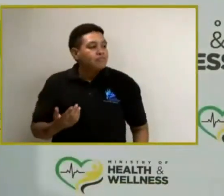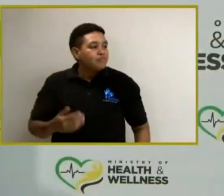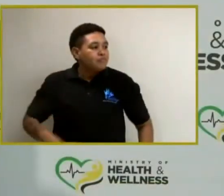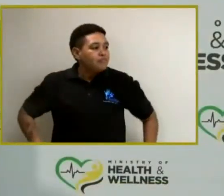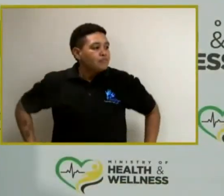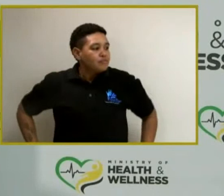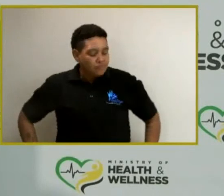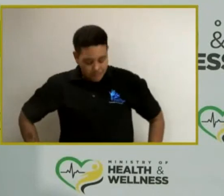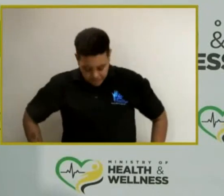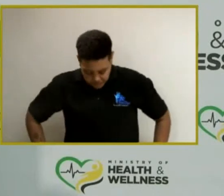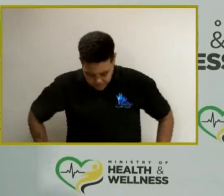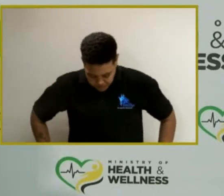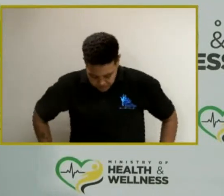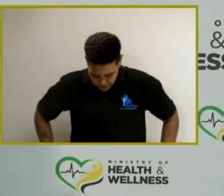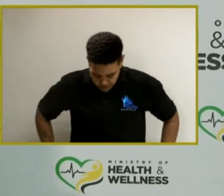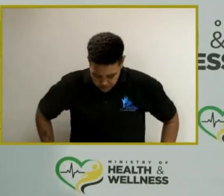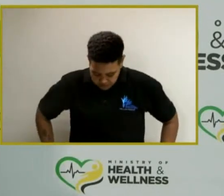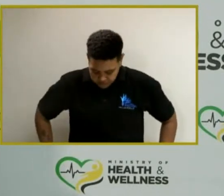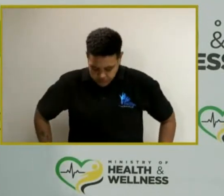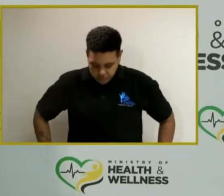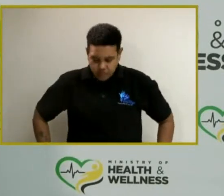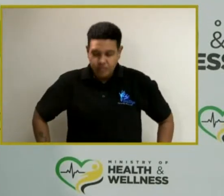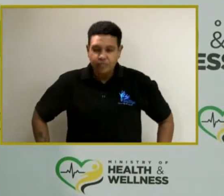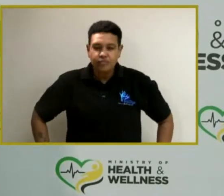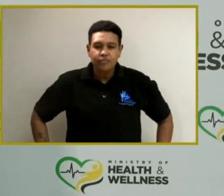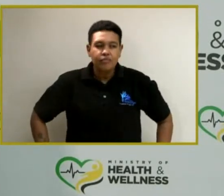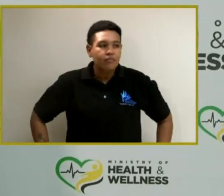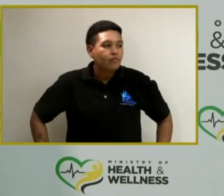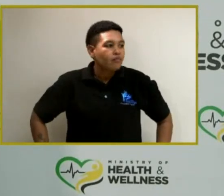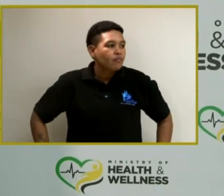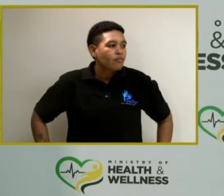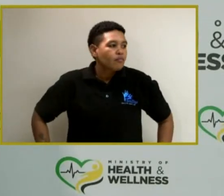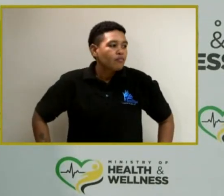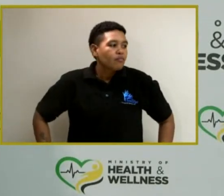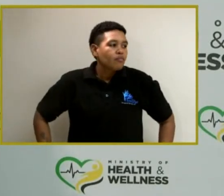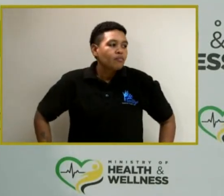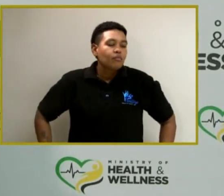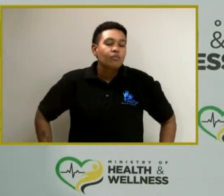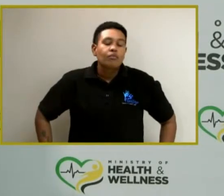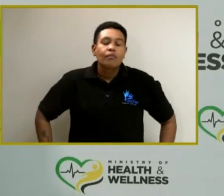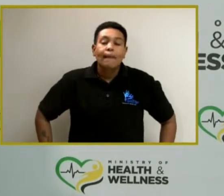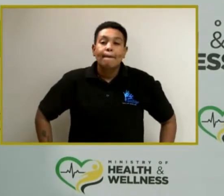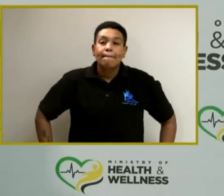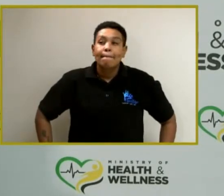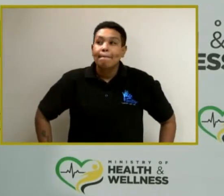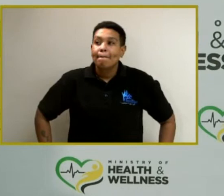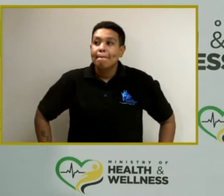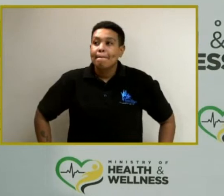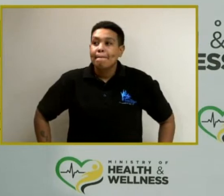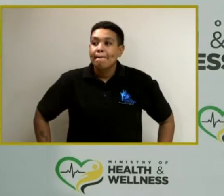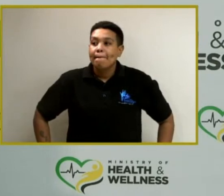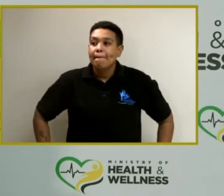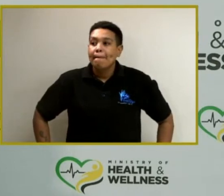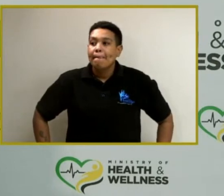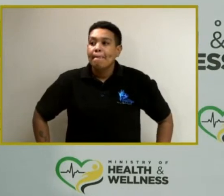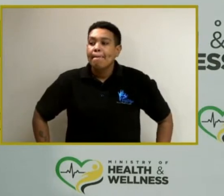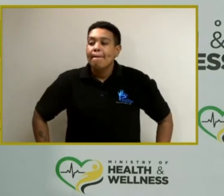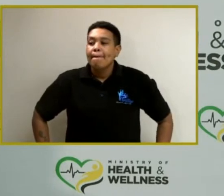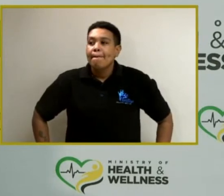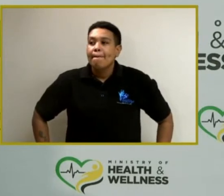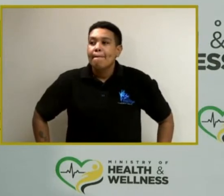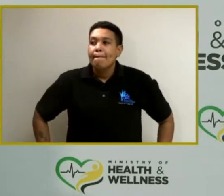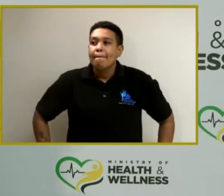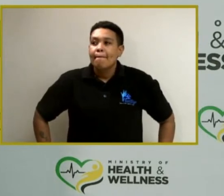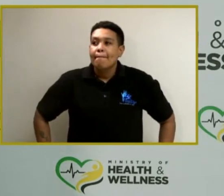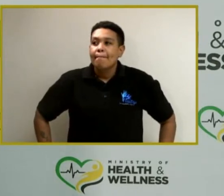final comment on an issue that has been raised around what our position is